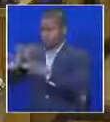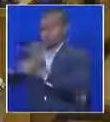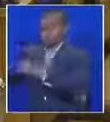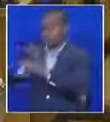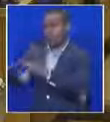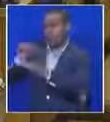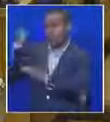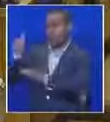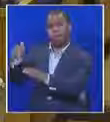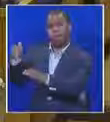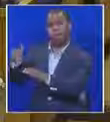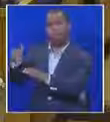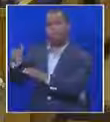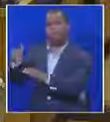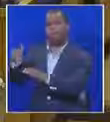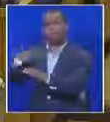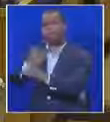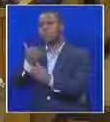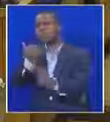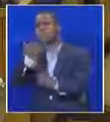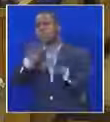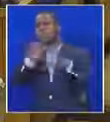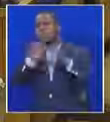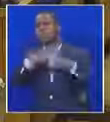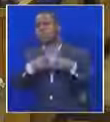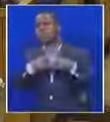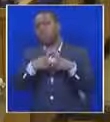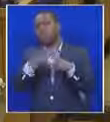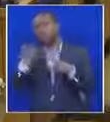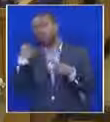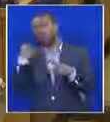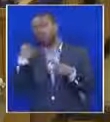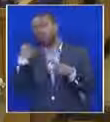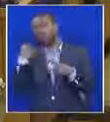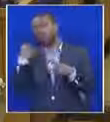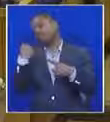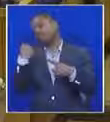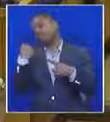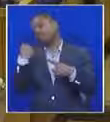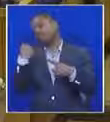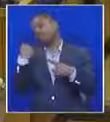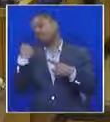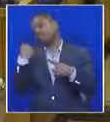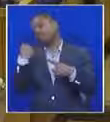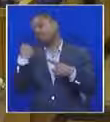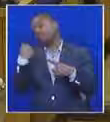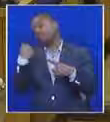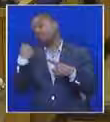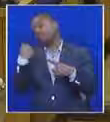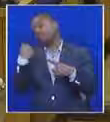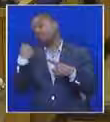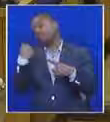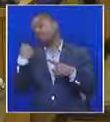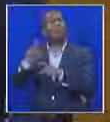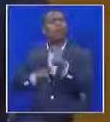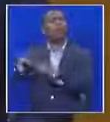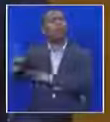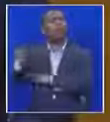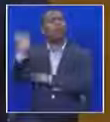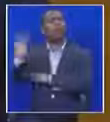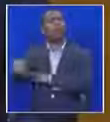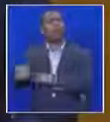the current board was submitted to cabinet recently. And aid SAA to a more prosperous scenario. So I'd